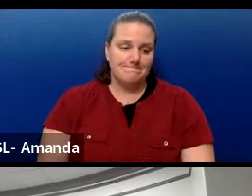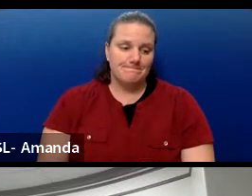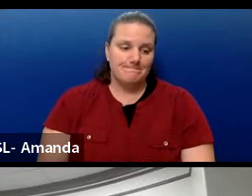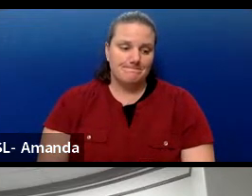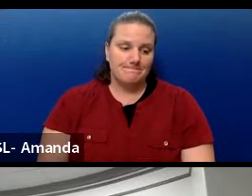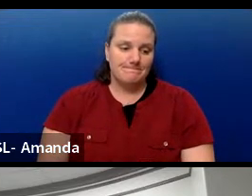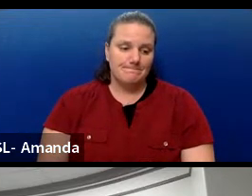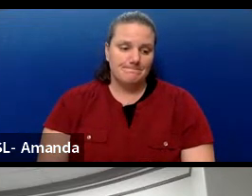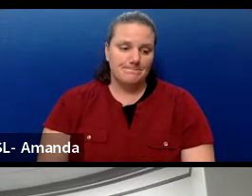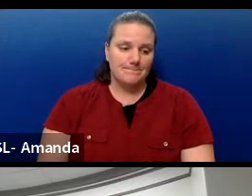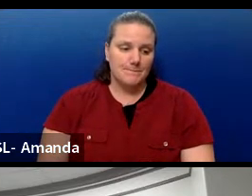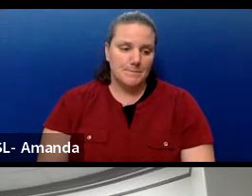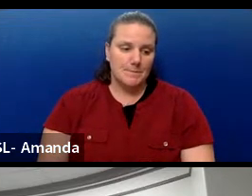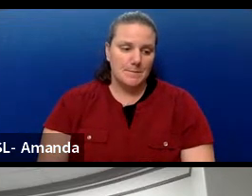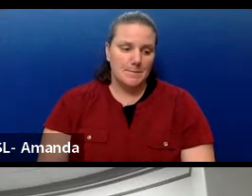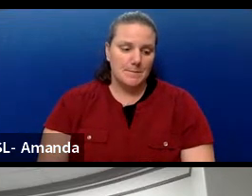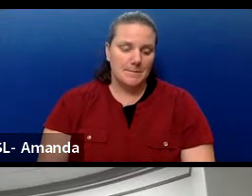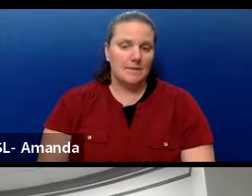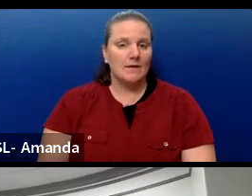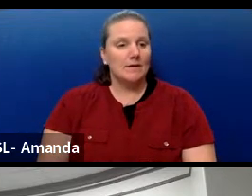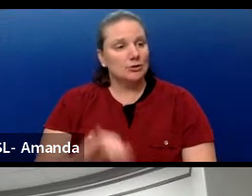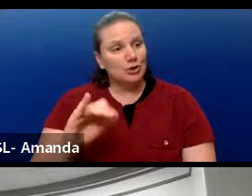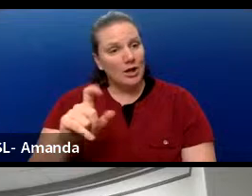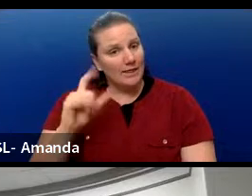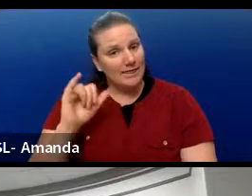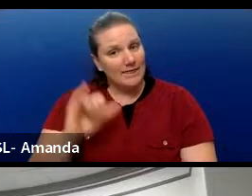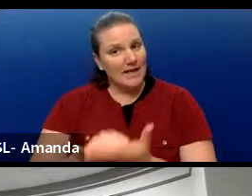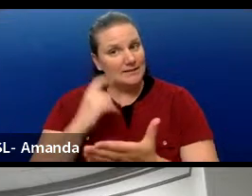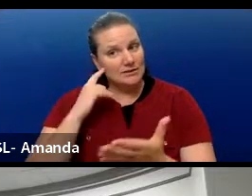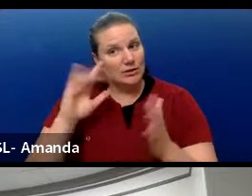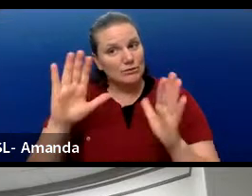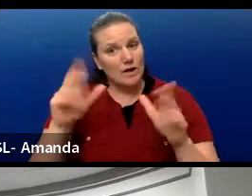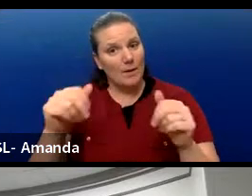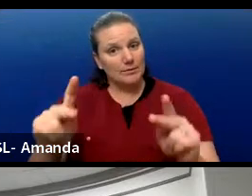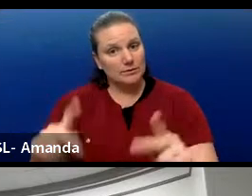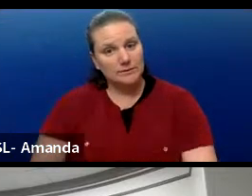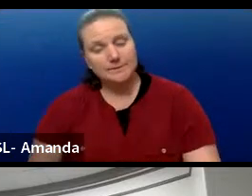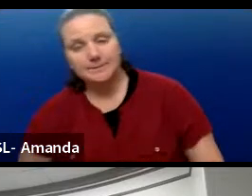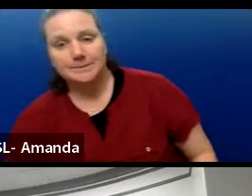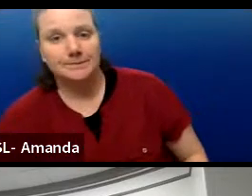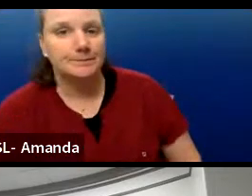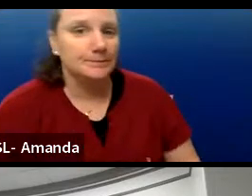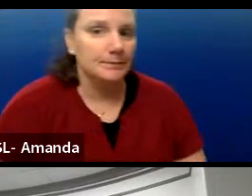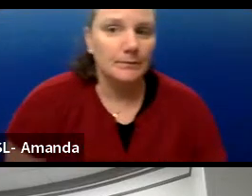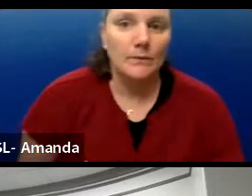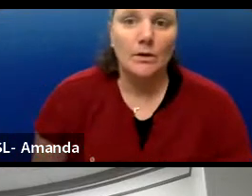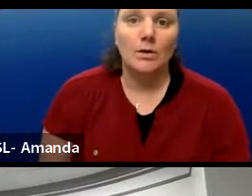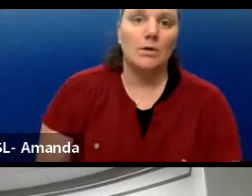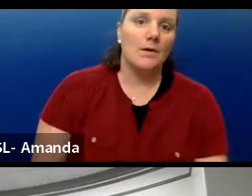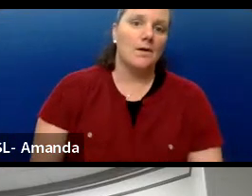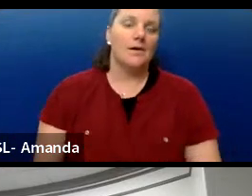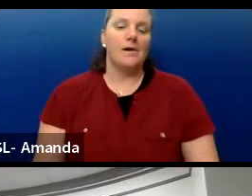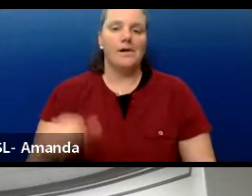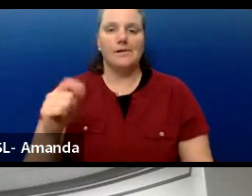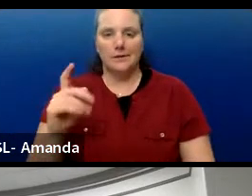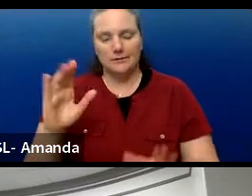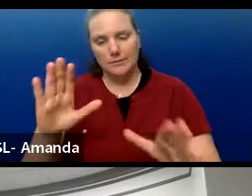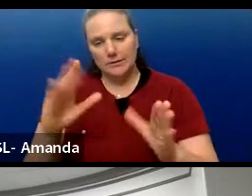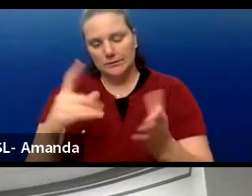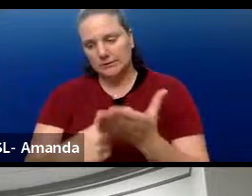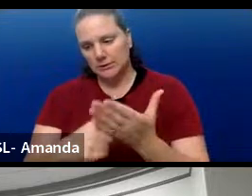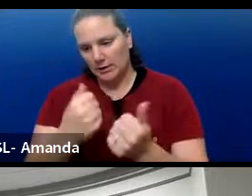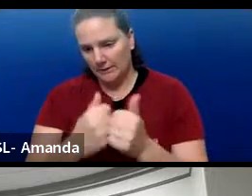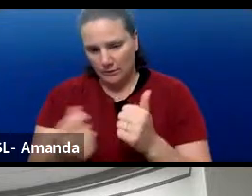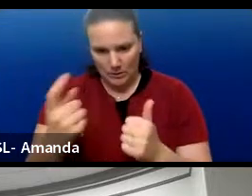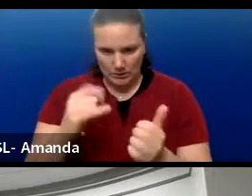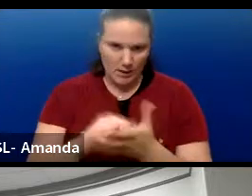Sounds like a great opportunity. That's the right way. Okay, that's great discussion, everyone. This is exactly the